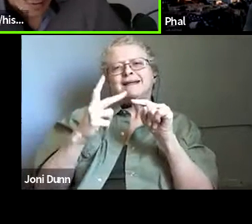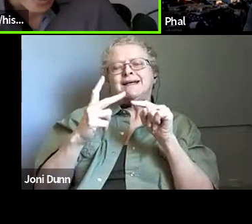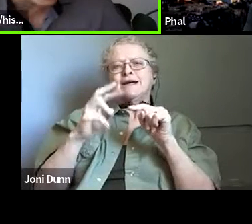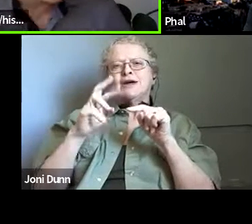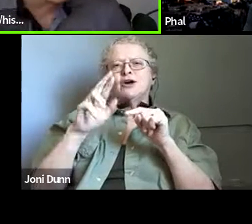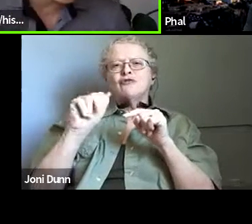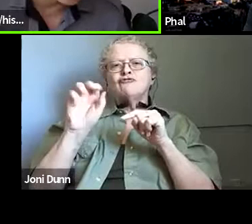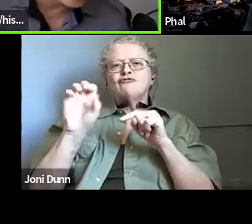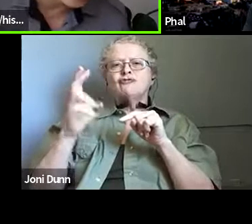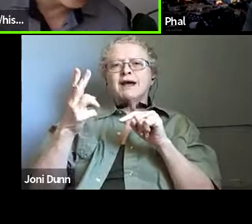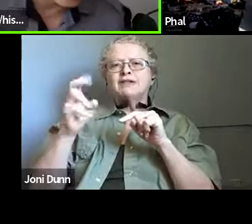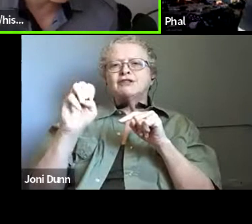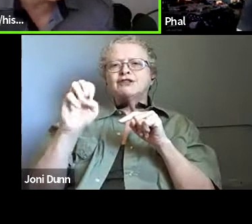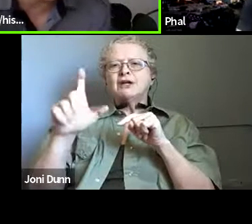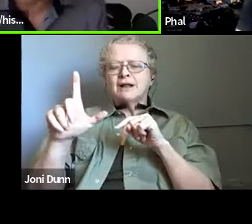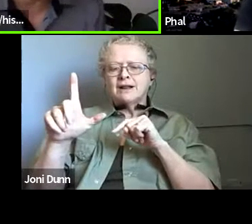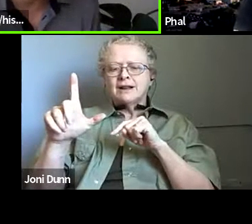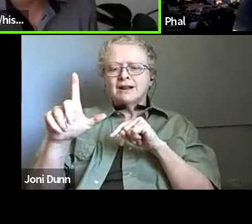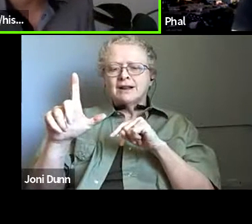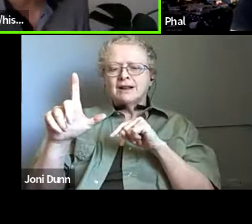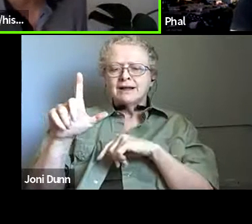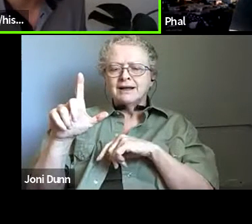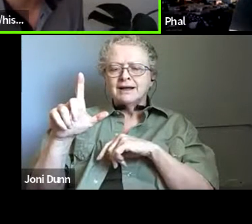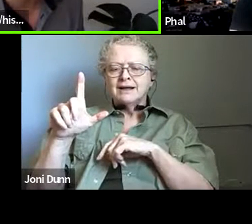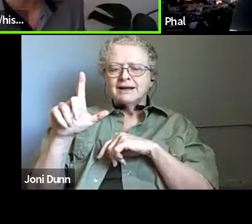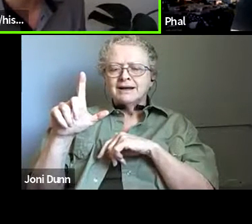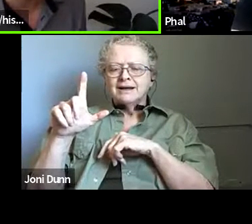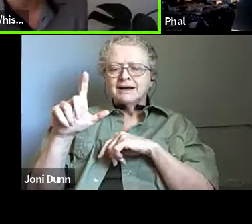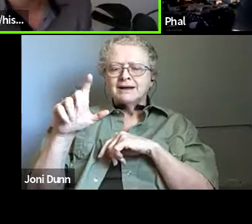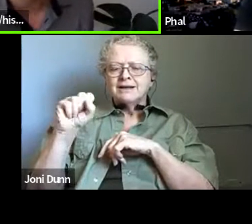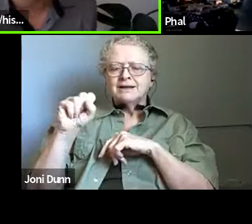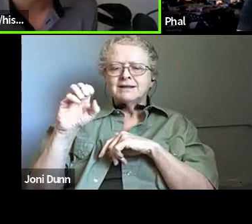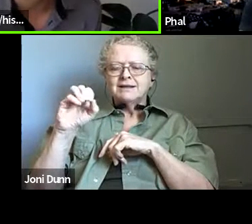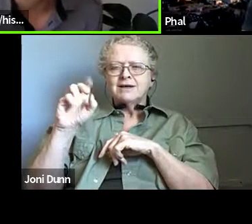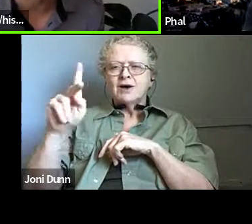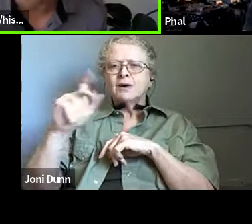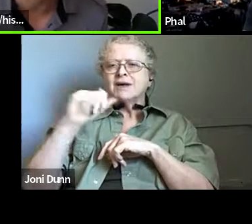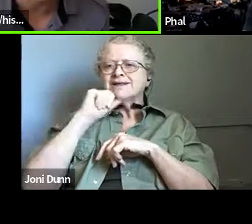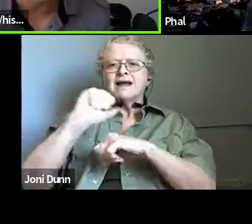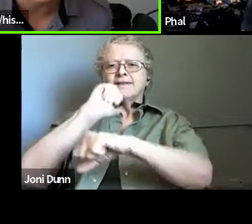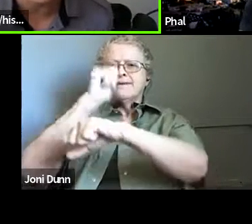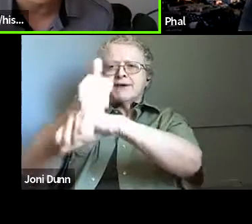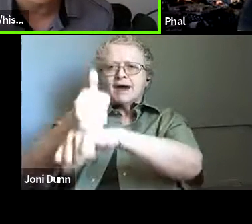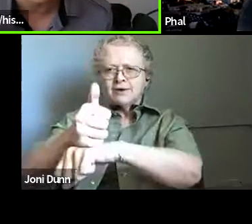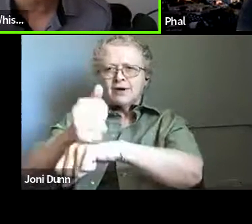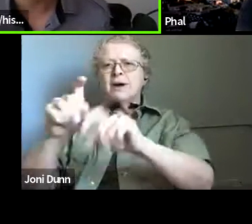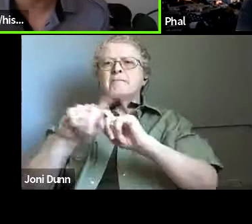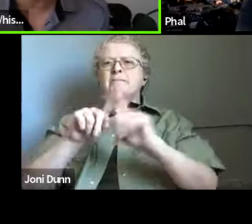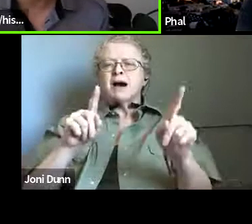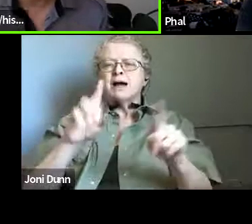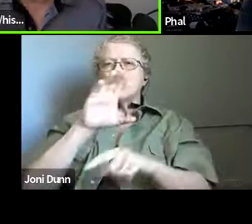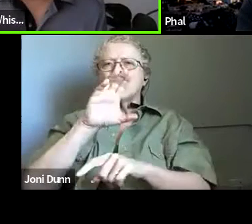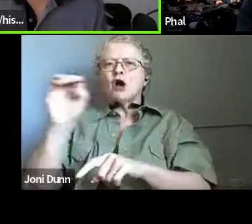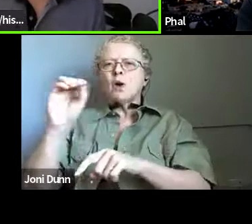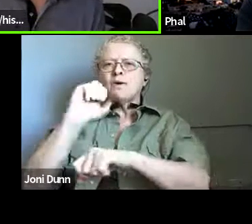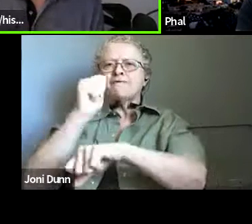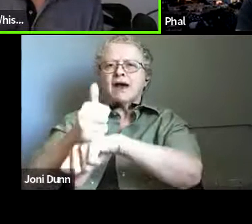the founder of Asian American Feminist Collective, but one of the co-founders and co-leaders. So Rachel.